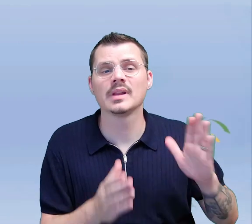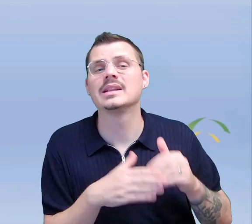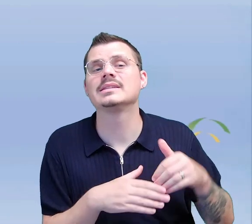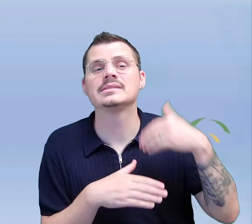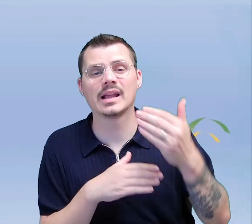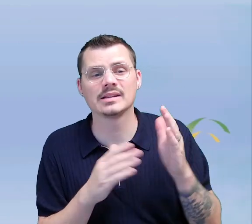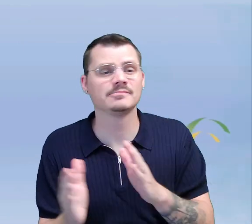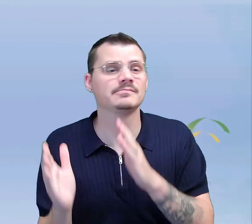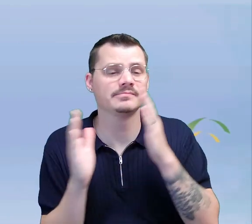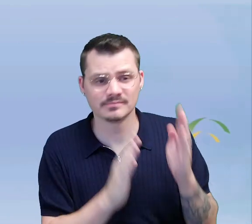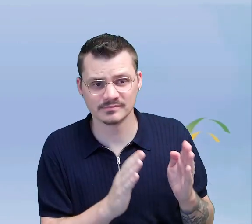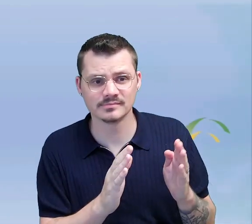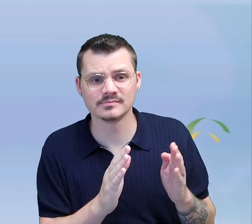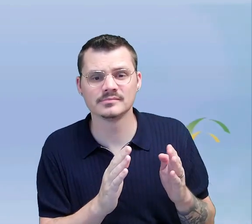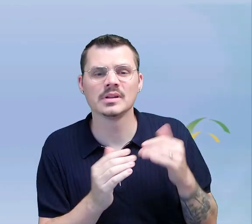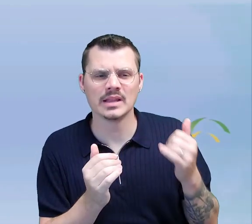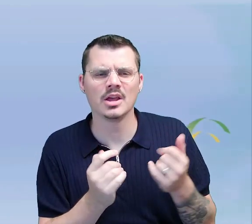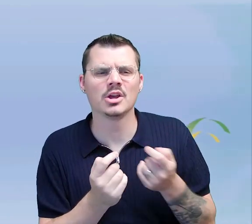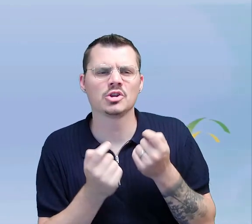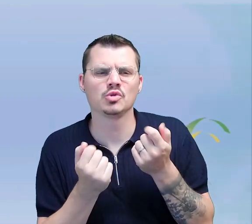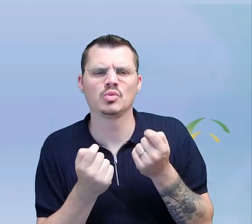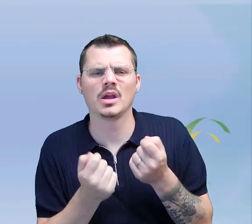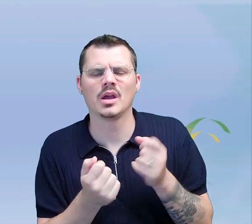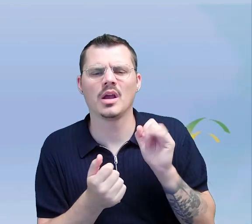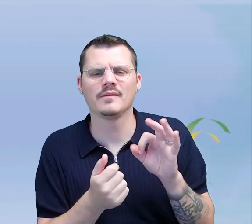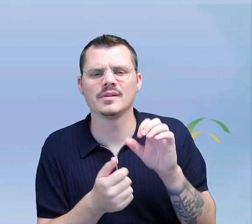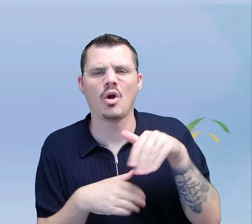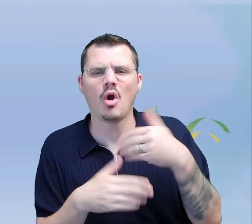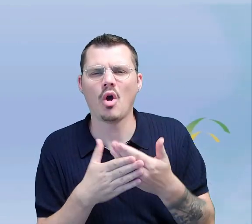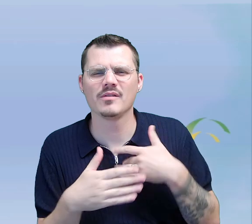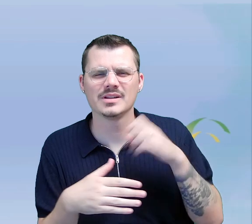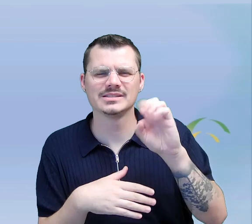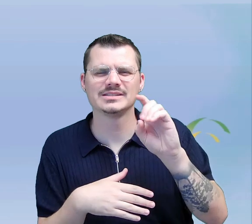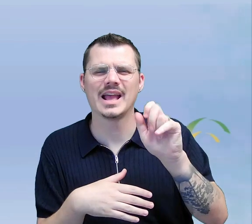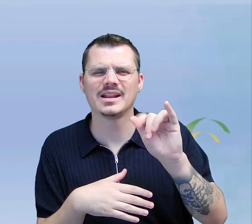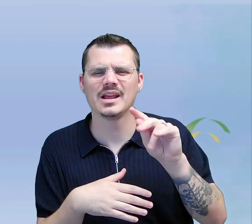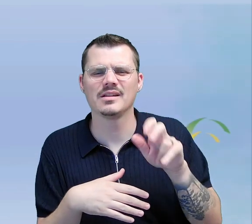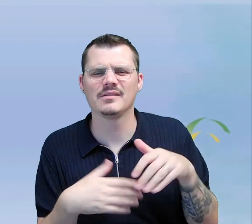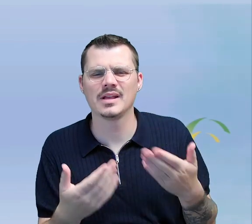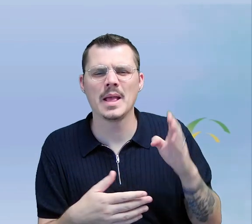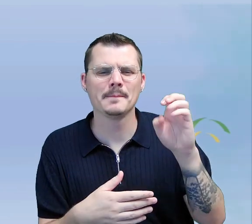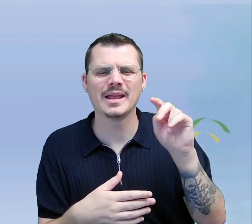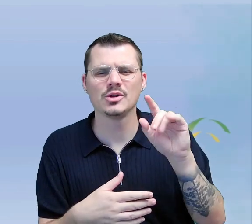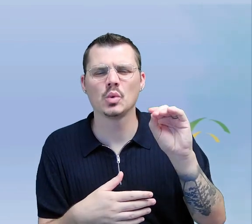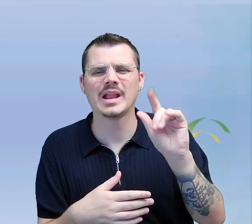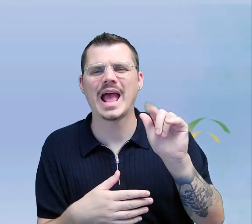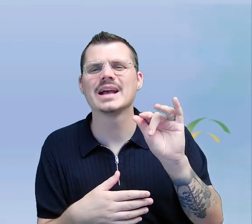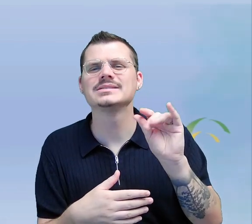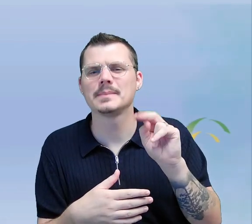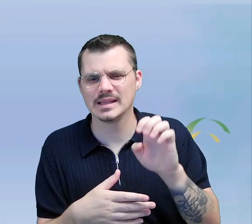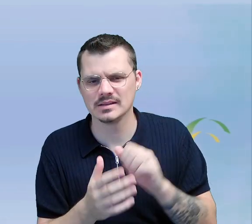The next segment was getting rid of the sedatives, the benzodiazepine